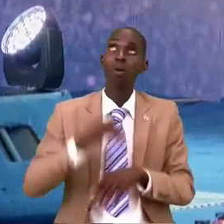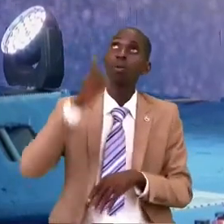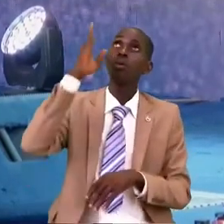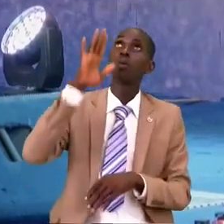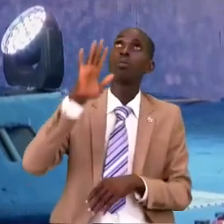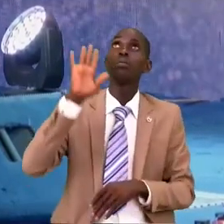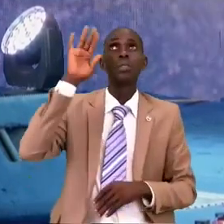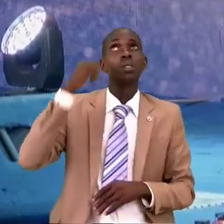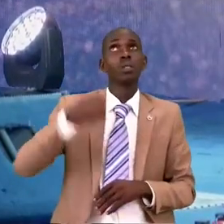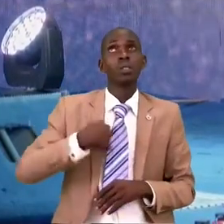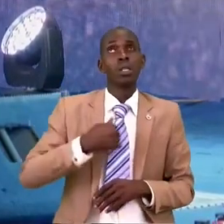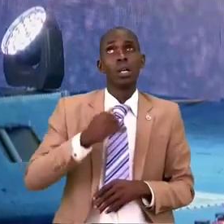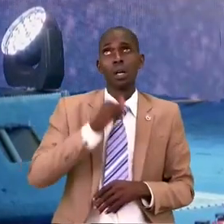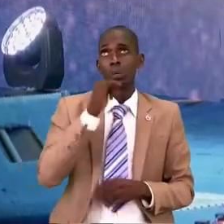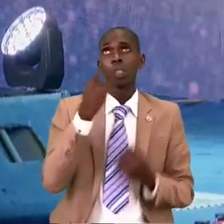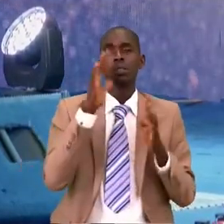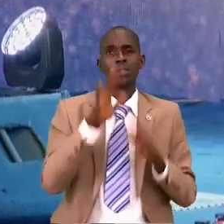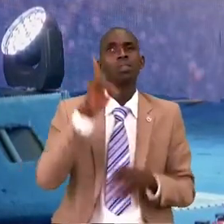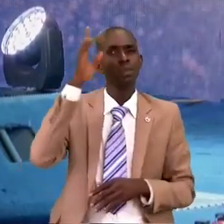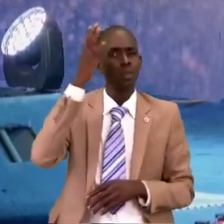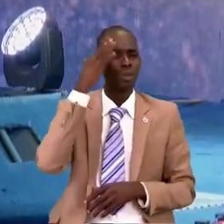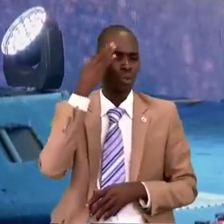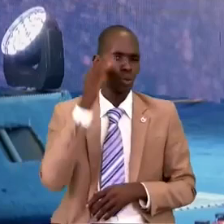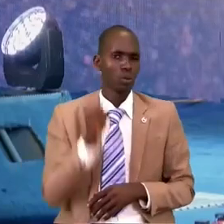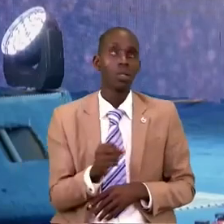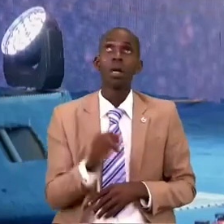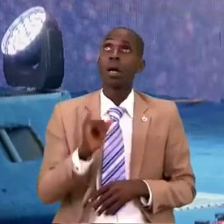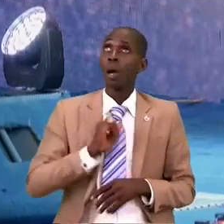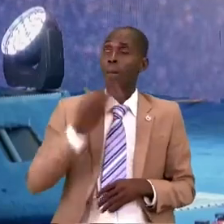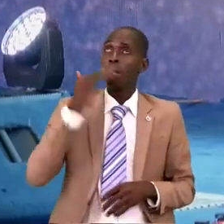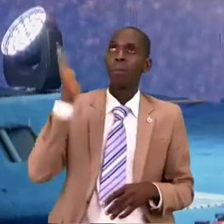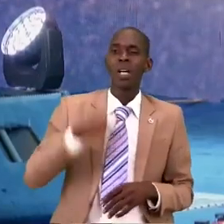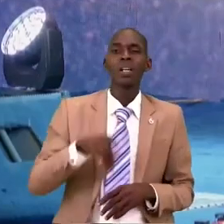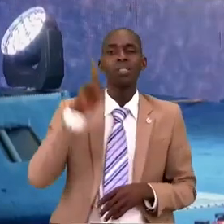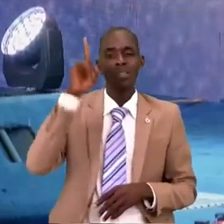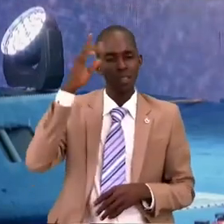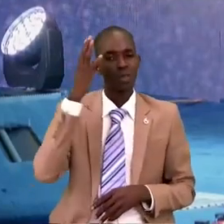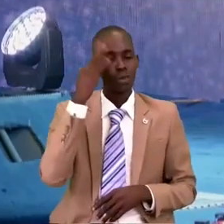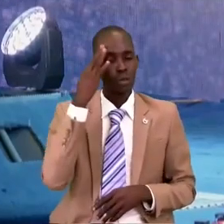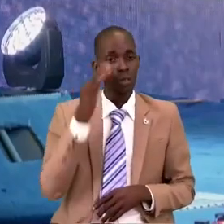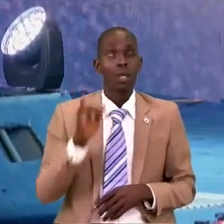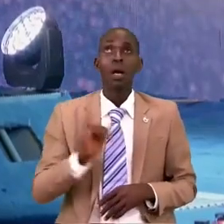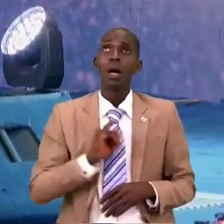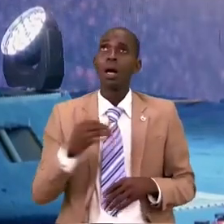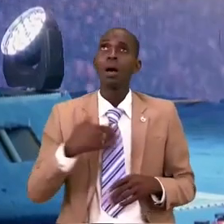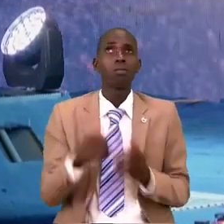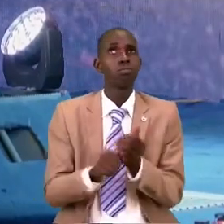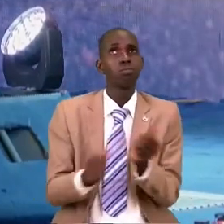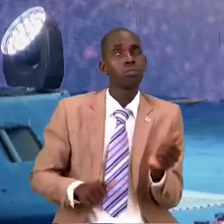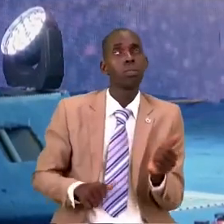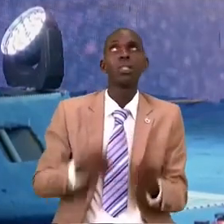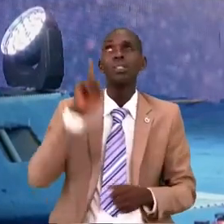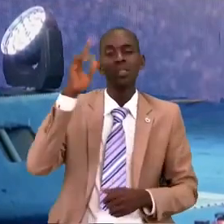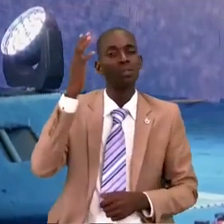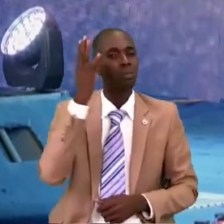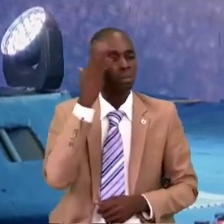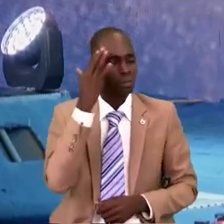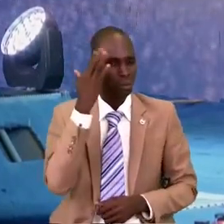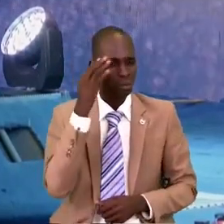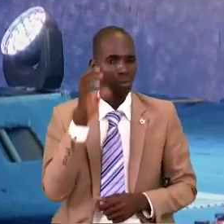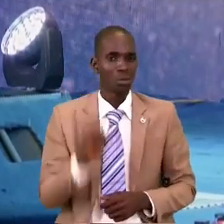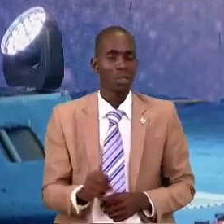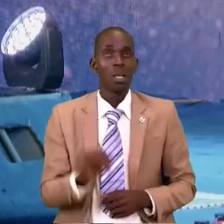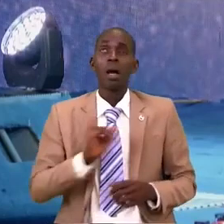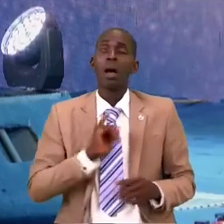knows. I brought this upon myself, he knows. Yet you understand, it's not because you've never done bad things,